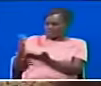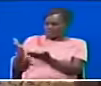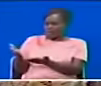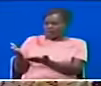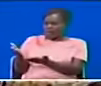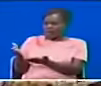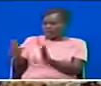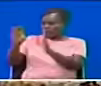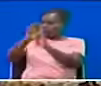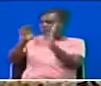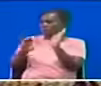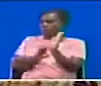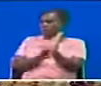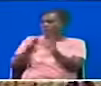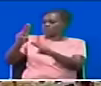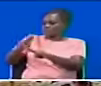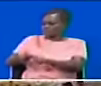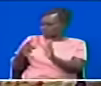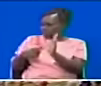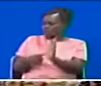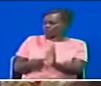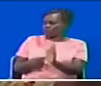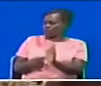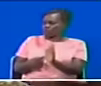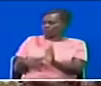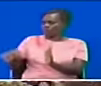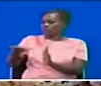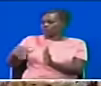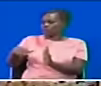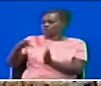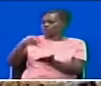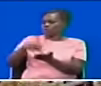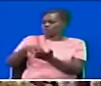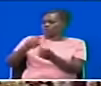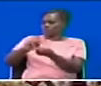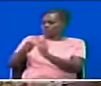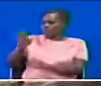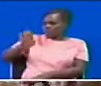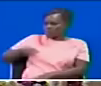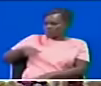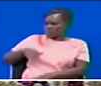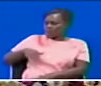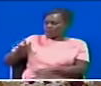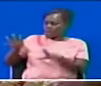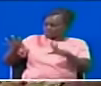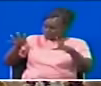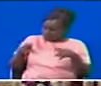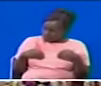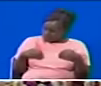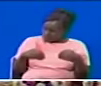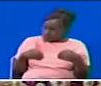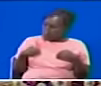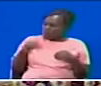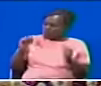to constituency seats. Yeah. It shows that the terrain is tough. But women have agreed with the